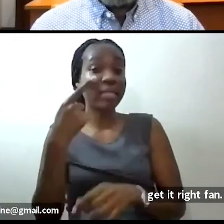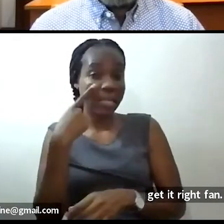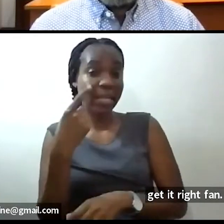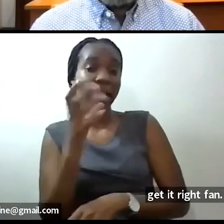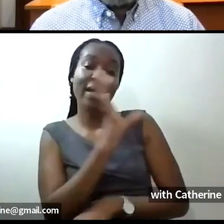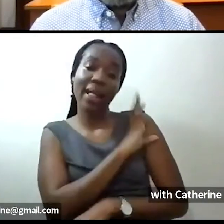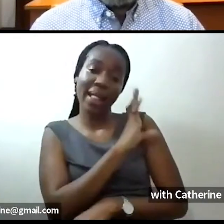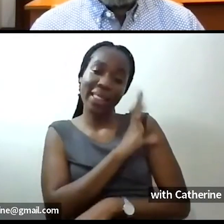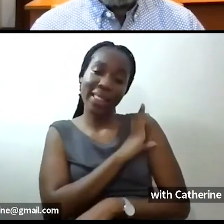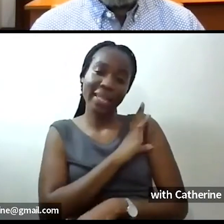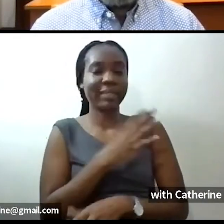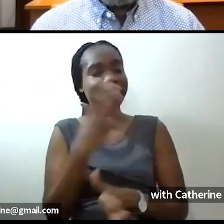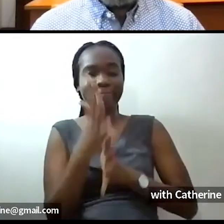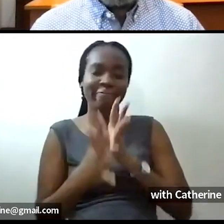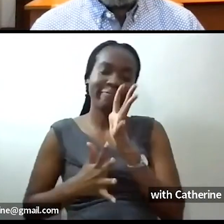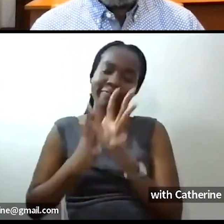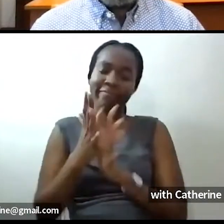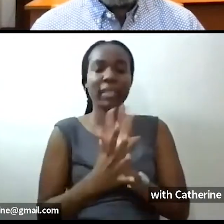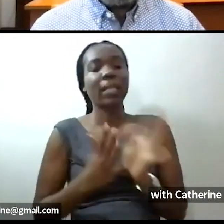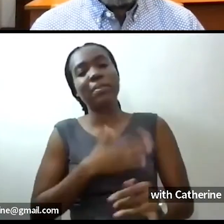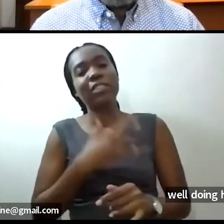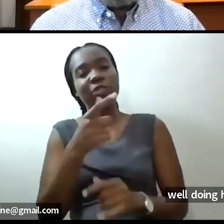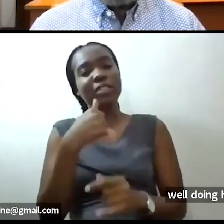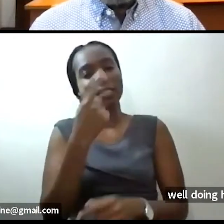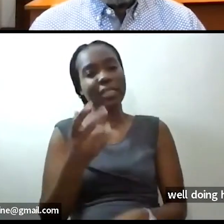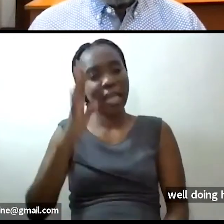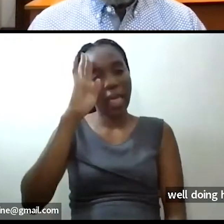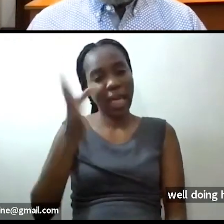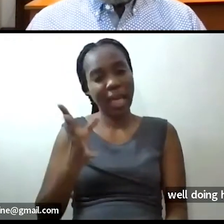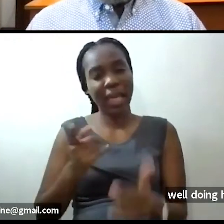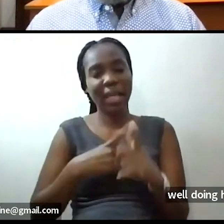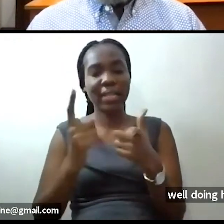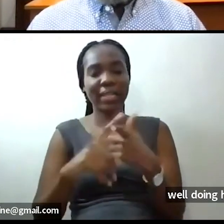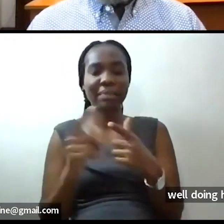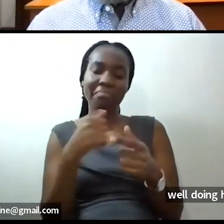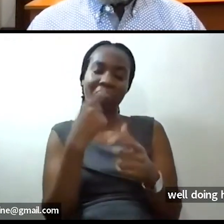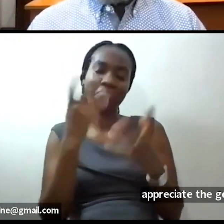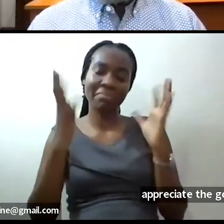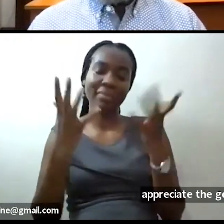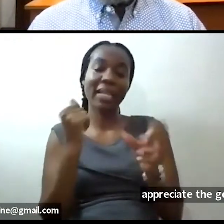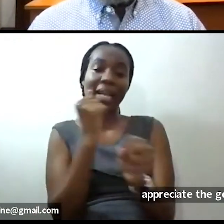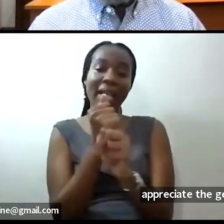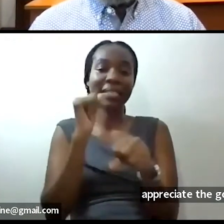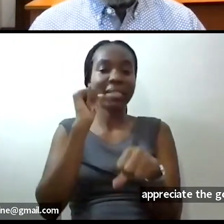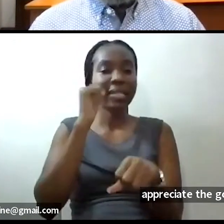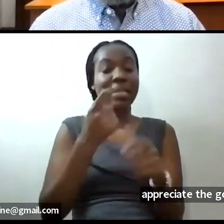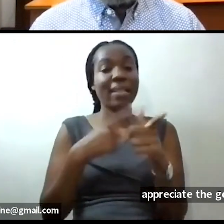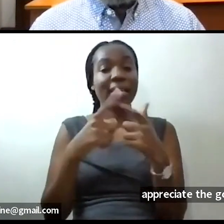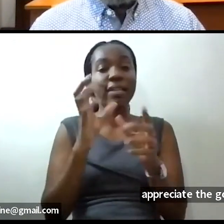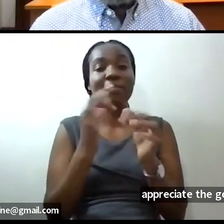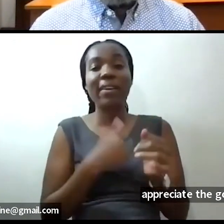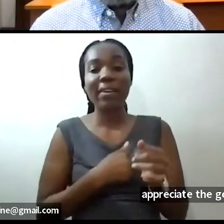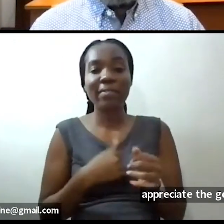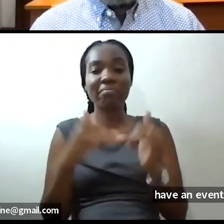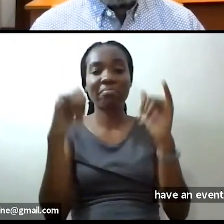can also say hi and appreciate the good work that she's doing. And if you have an event, please make sure you include sign language interpreters. And Catherine